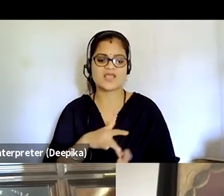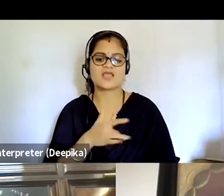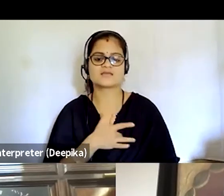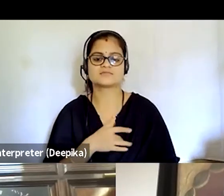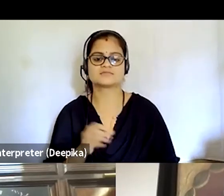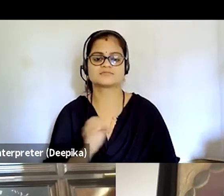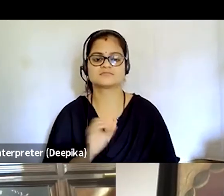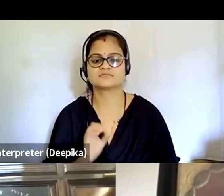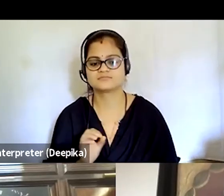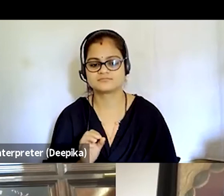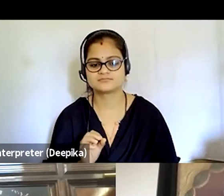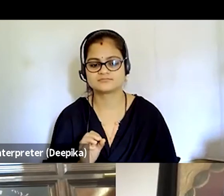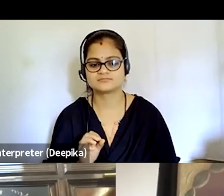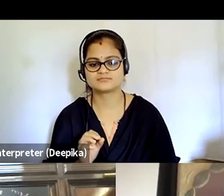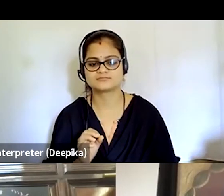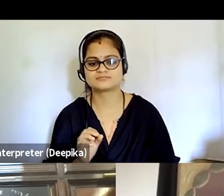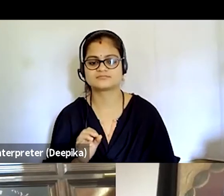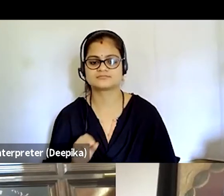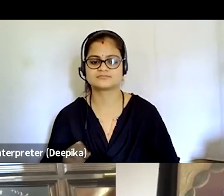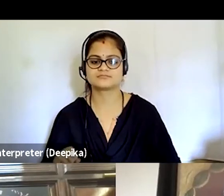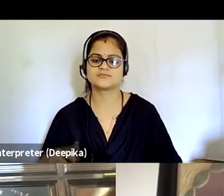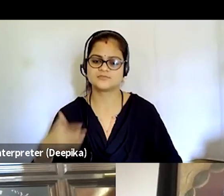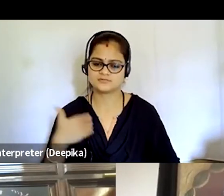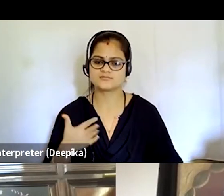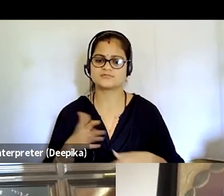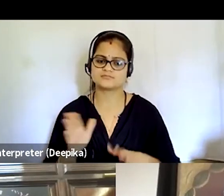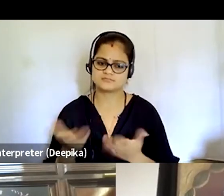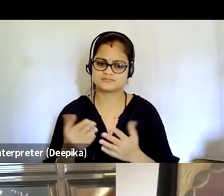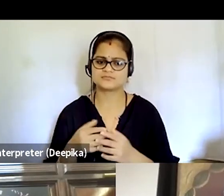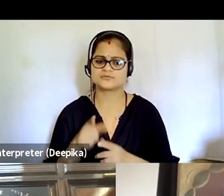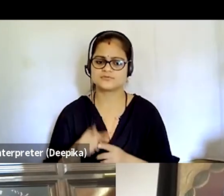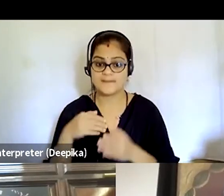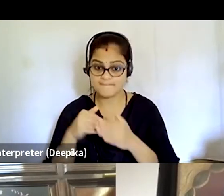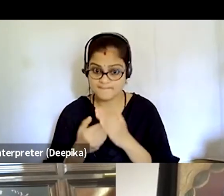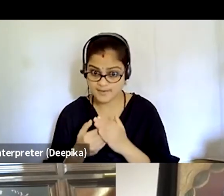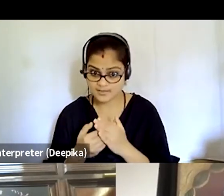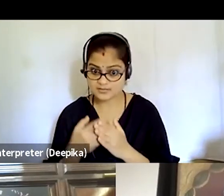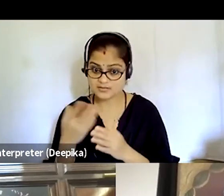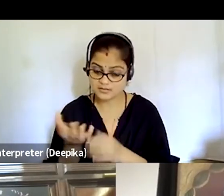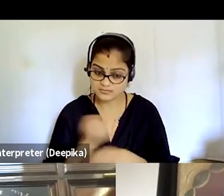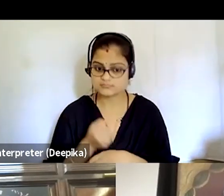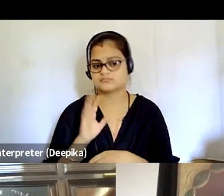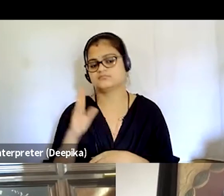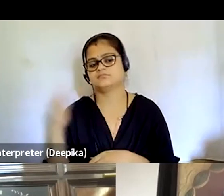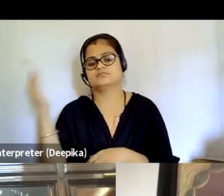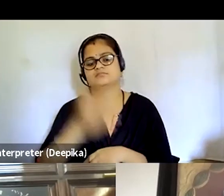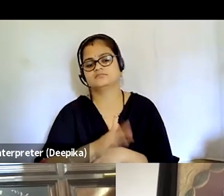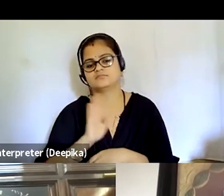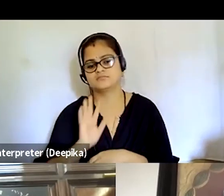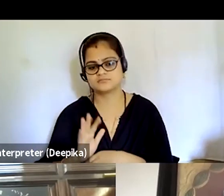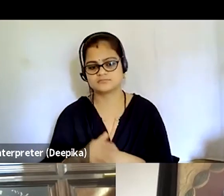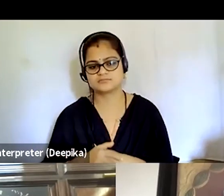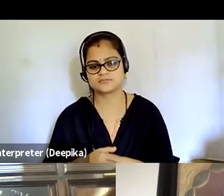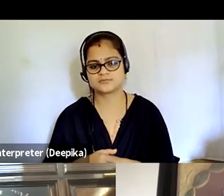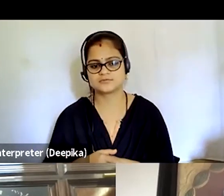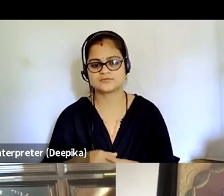So we had to force that, saying that you buy the tickets and come. And then of course we have done